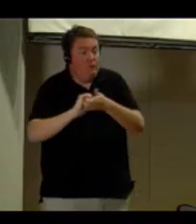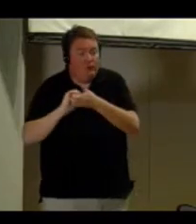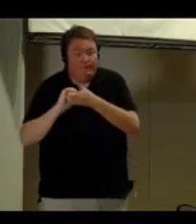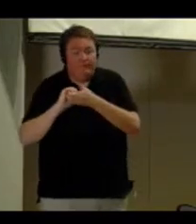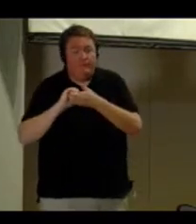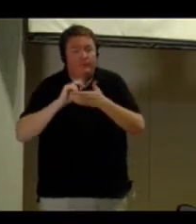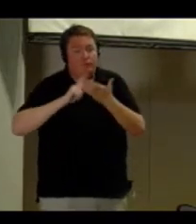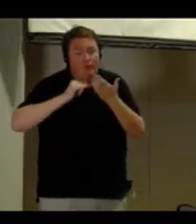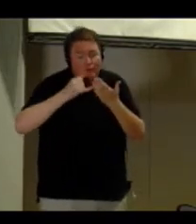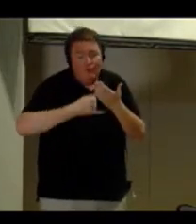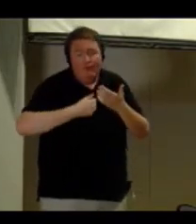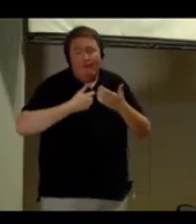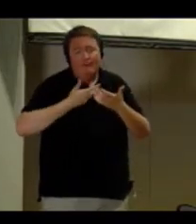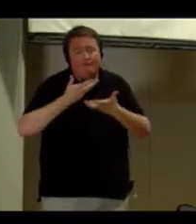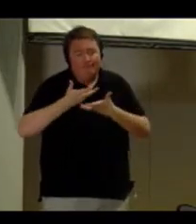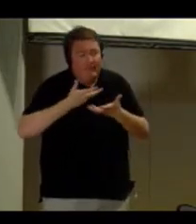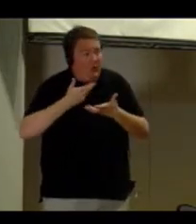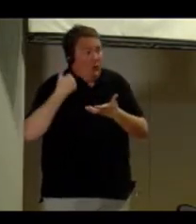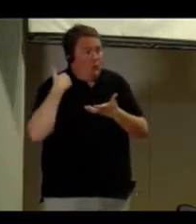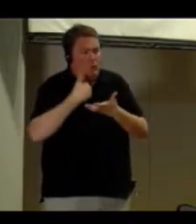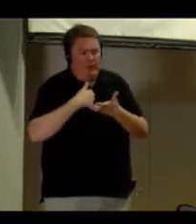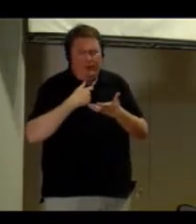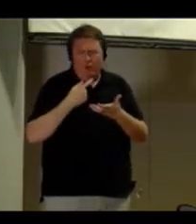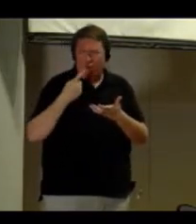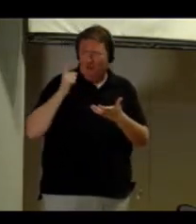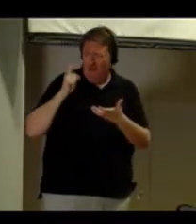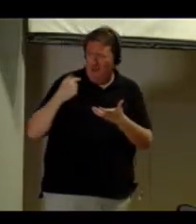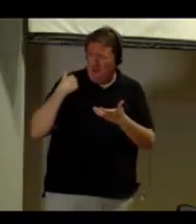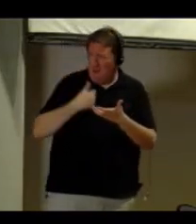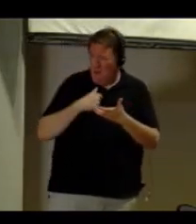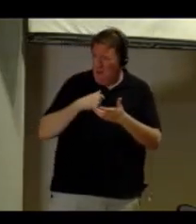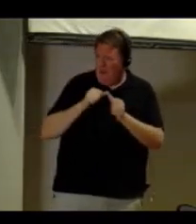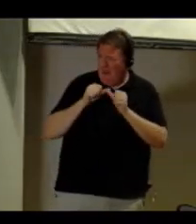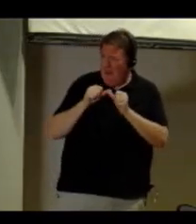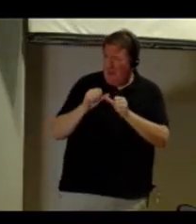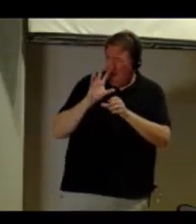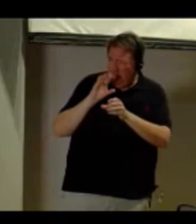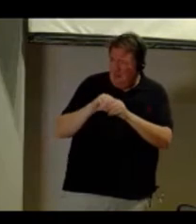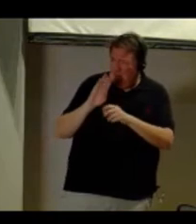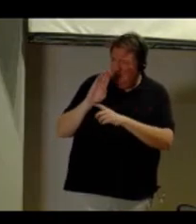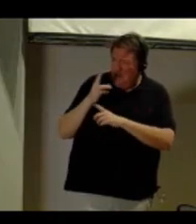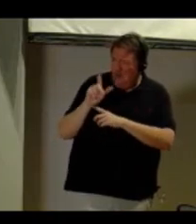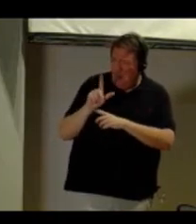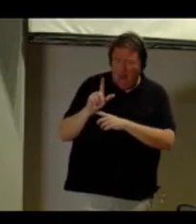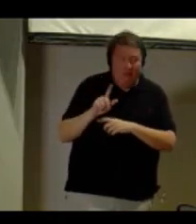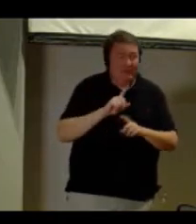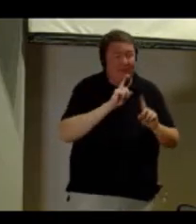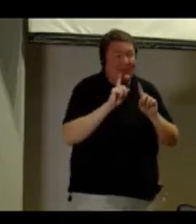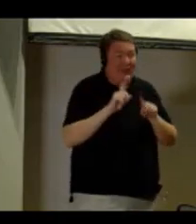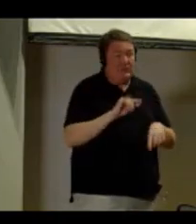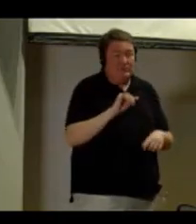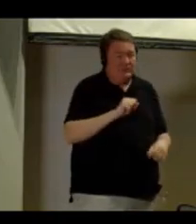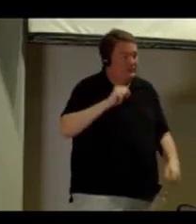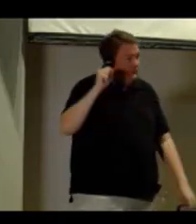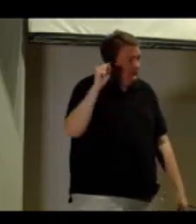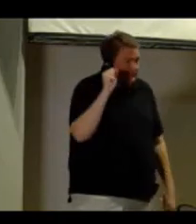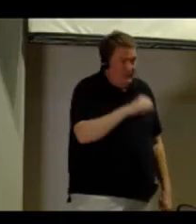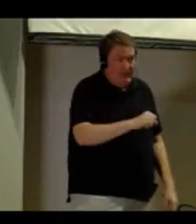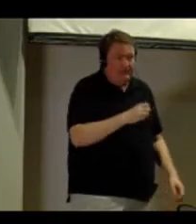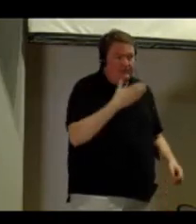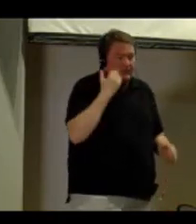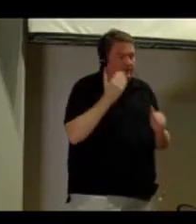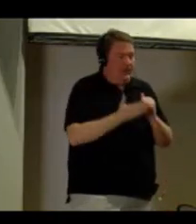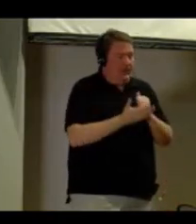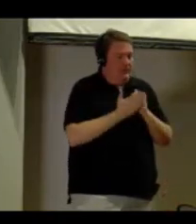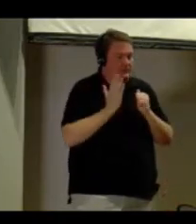at, should we continue to participate in BHL? And the answer is always yes, because it does two things. It breaks down the problem for